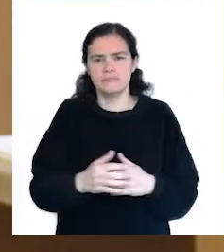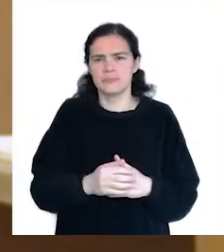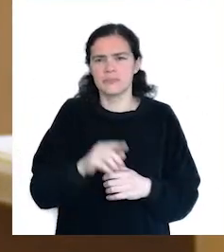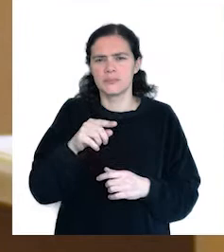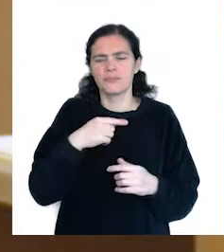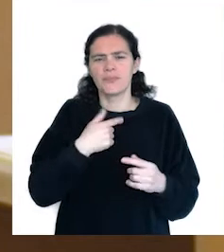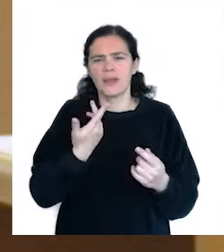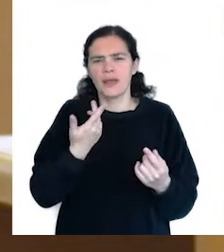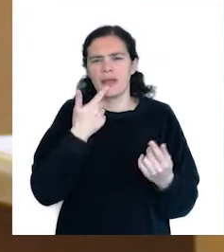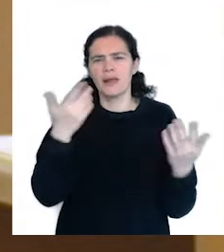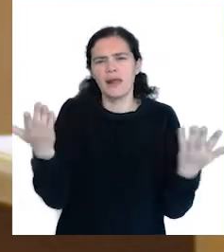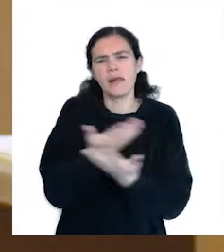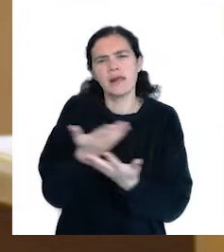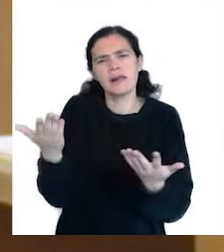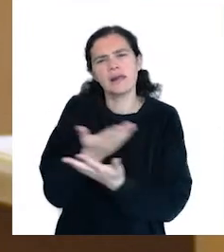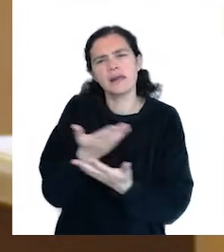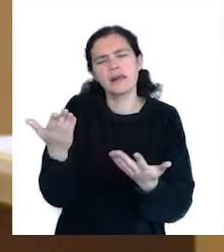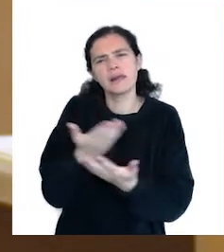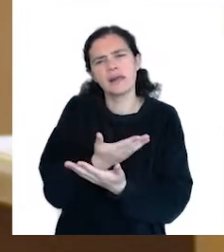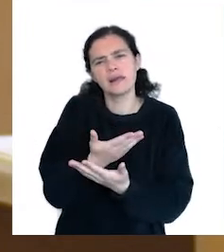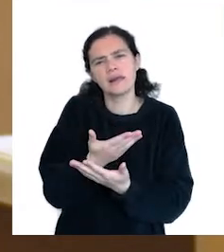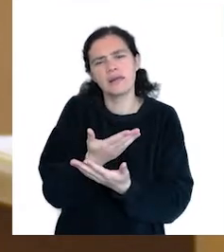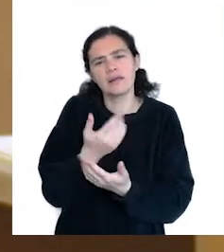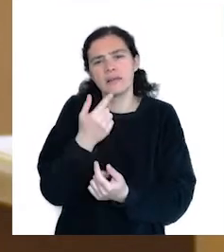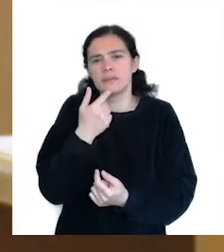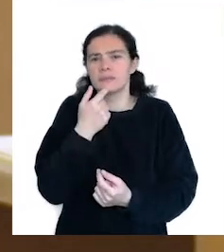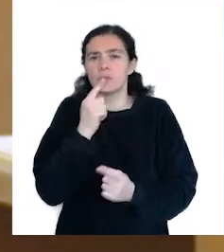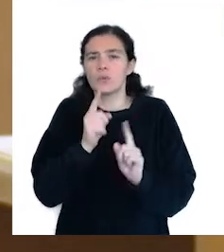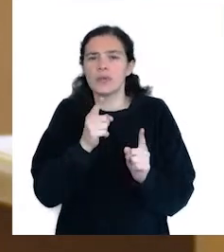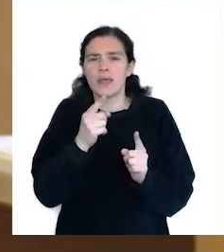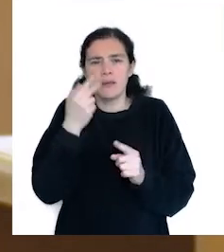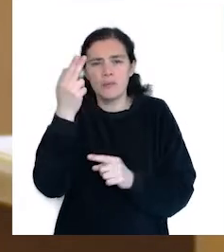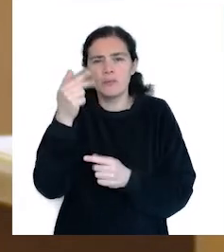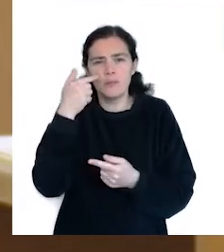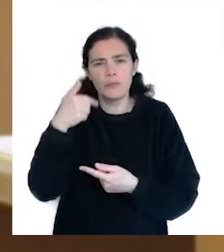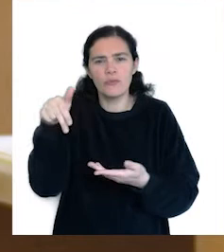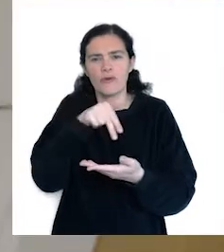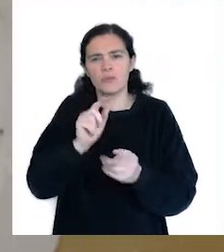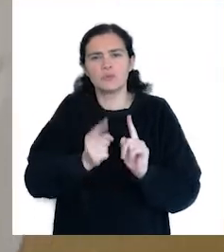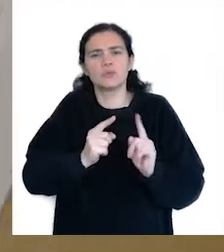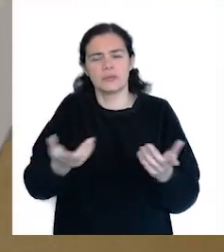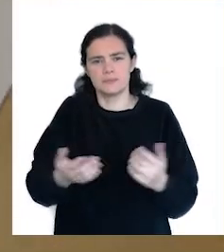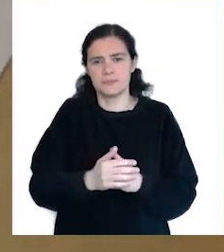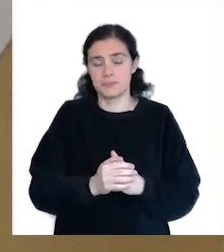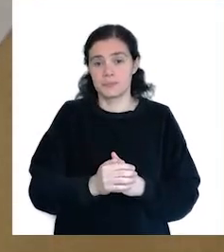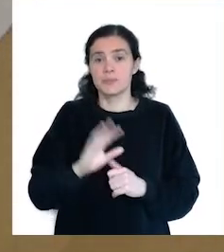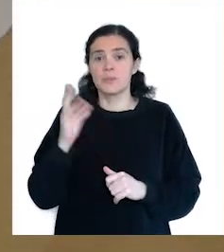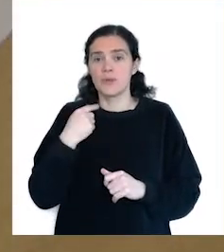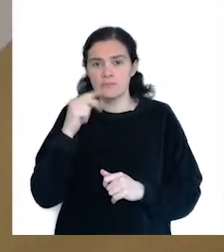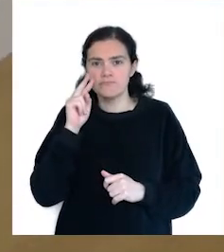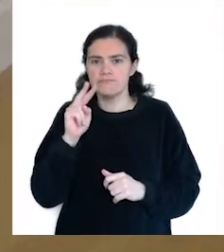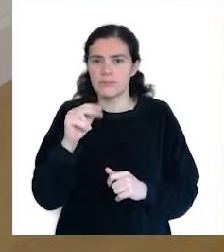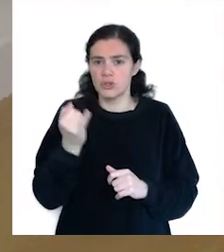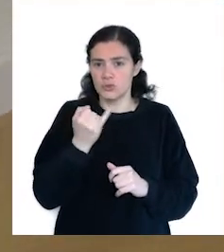another, has not interacted with the notion of the performance. So when you